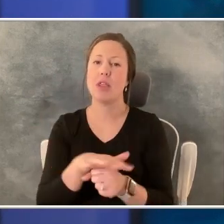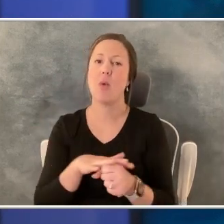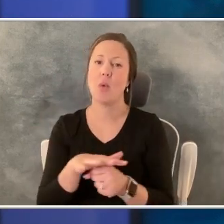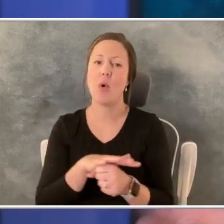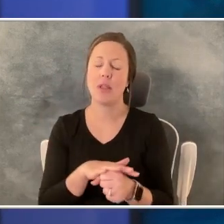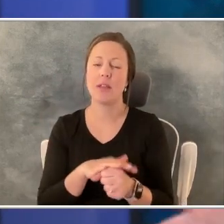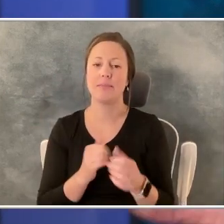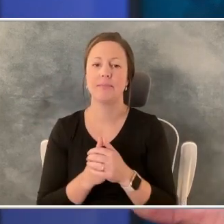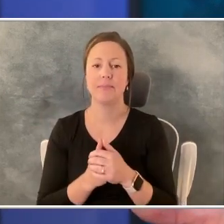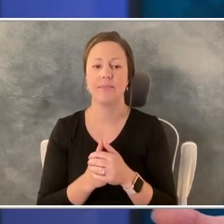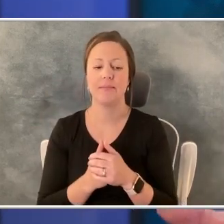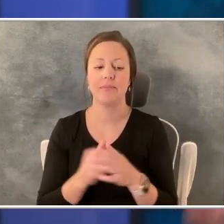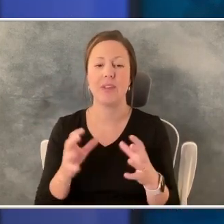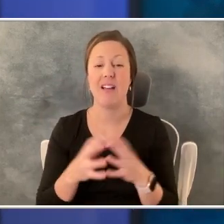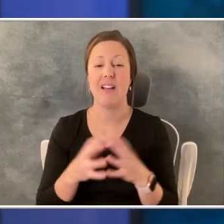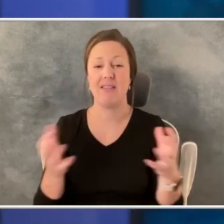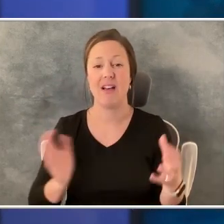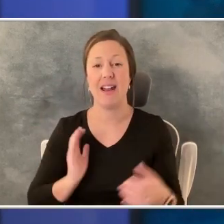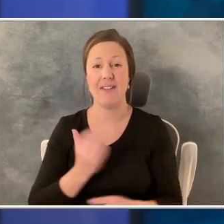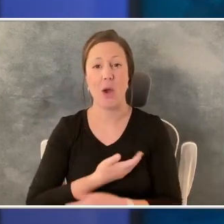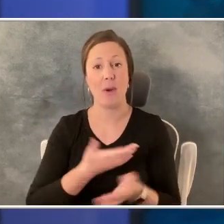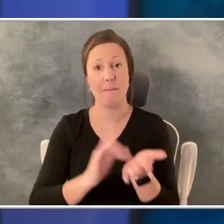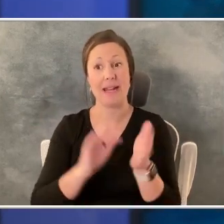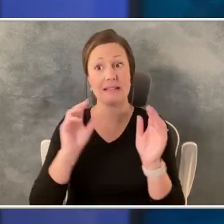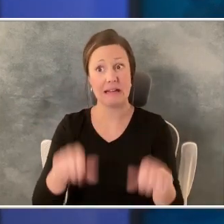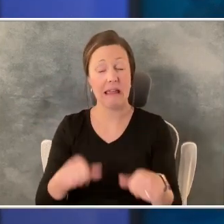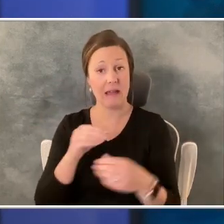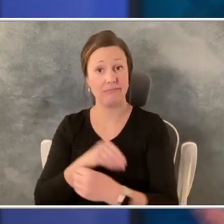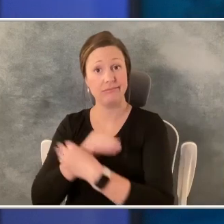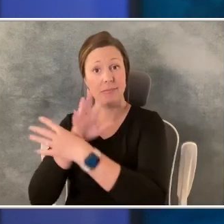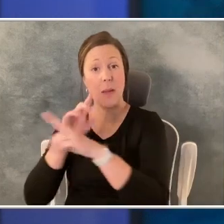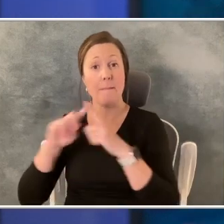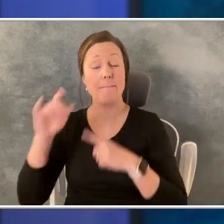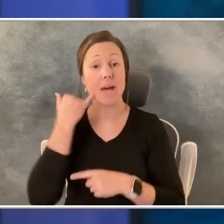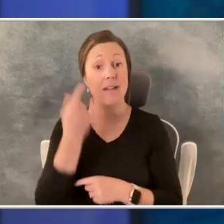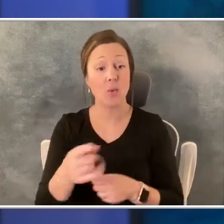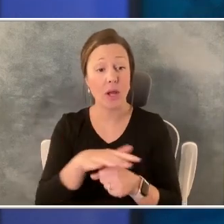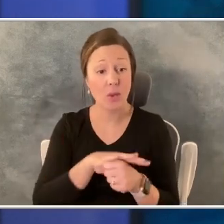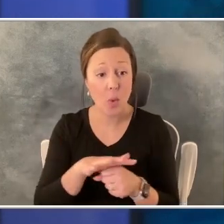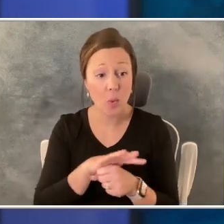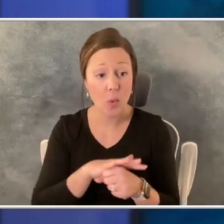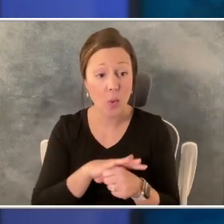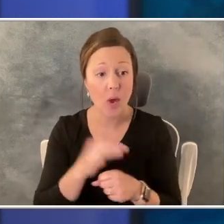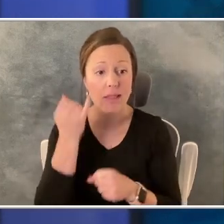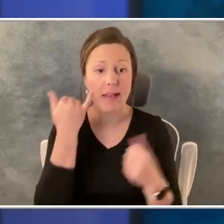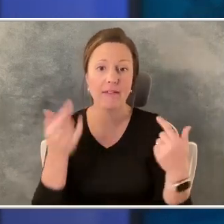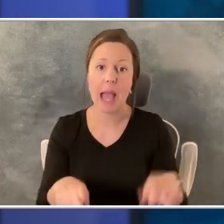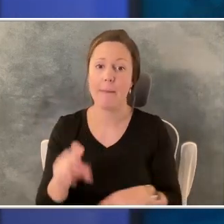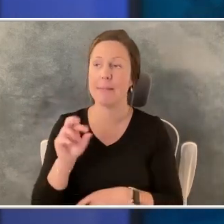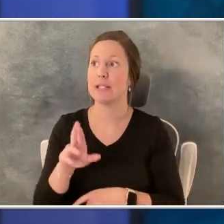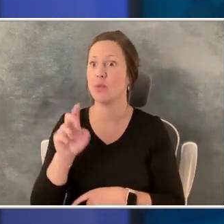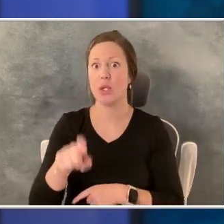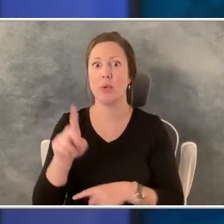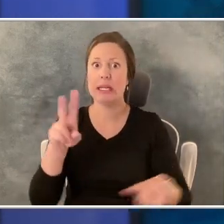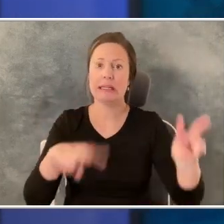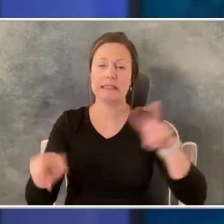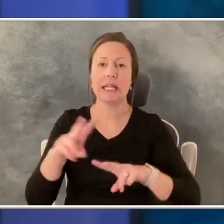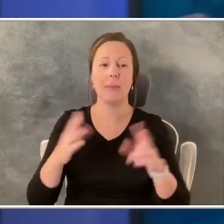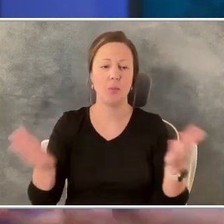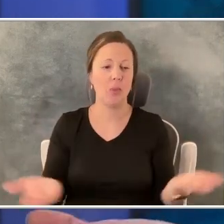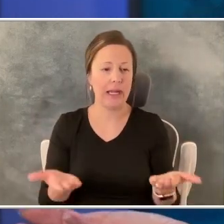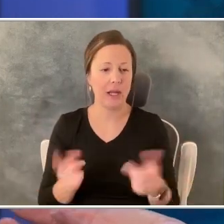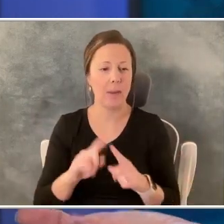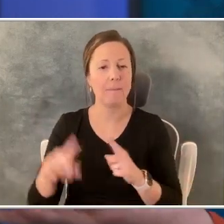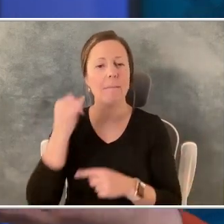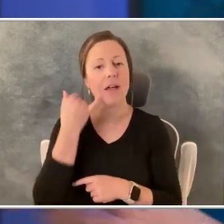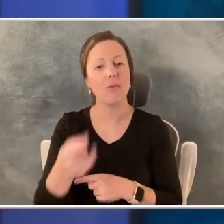of our telemedicine by telehealth, but if you're local, then if something happens or you need that exam, we're here. But if you're in an area, I know